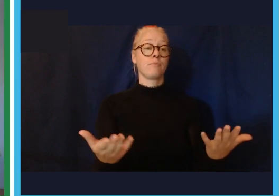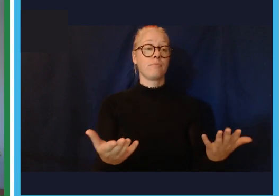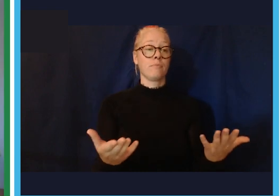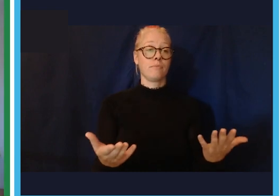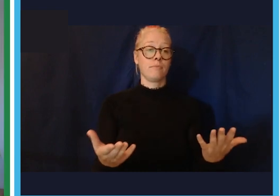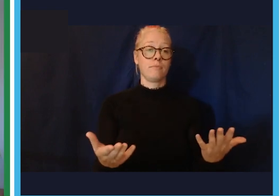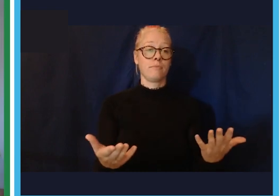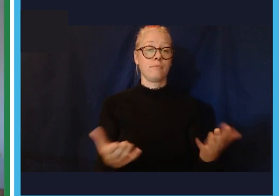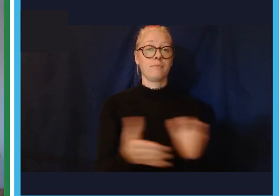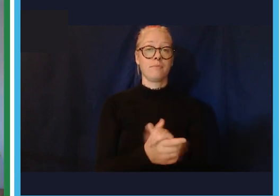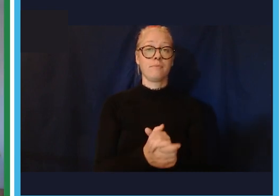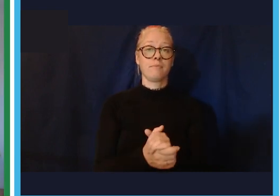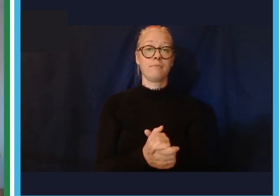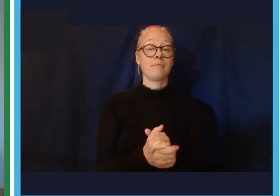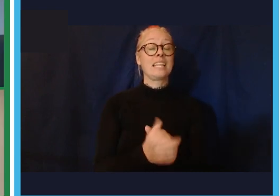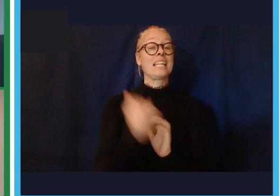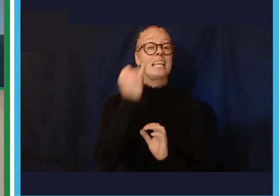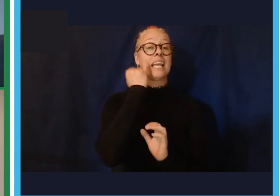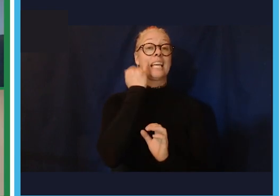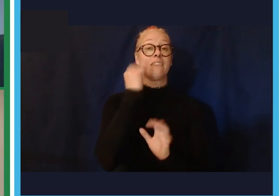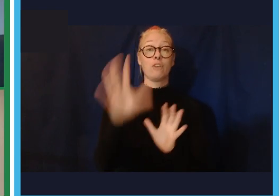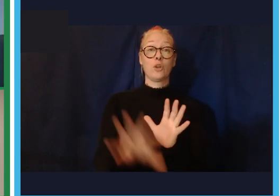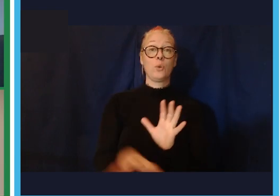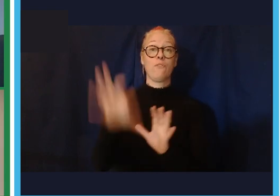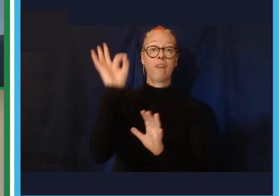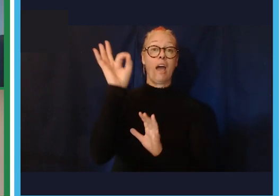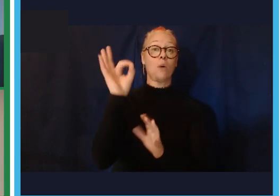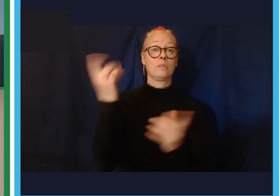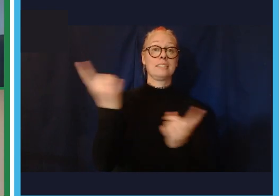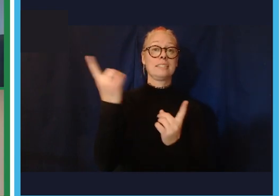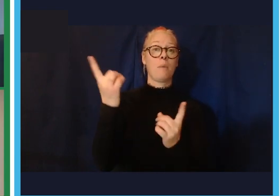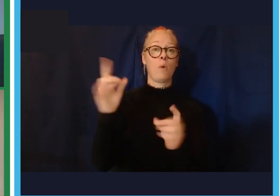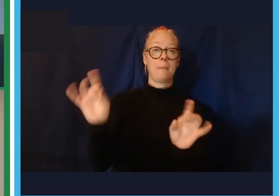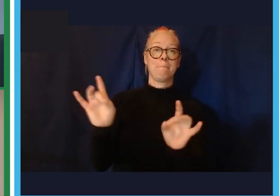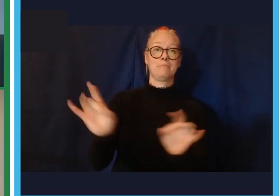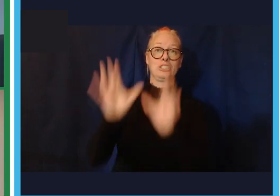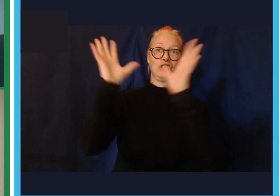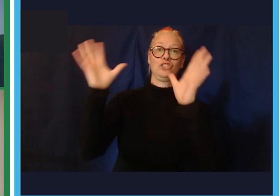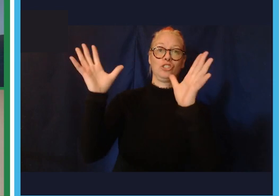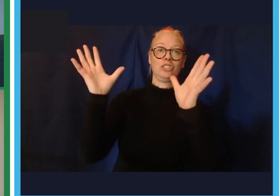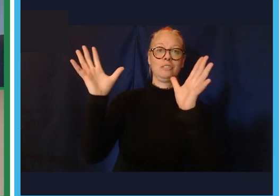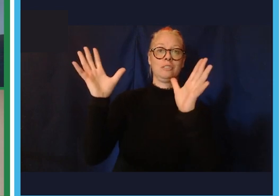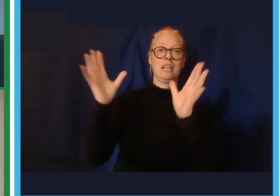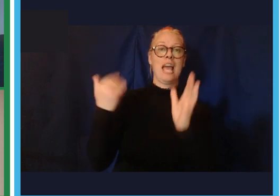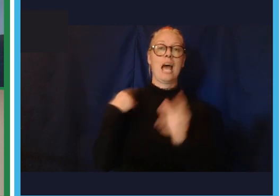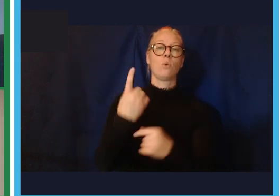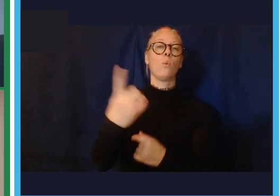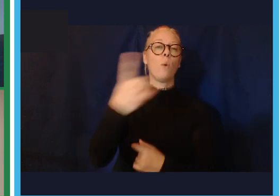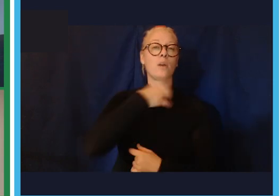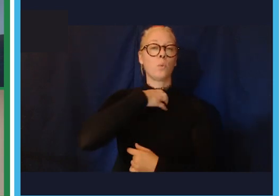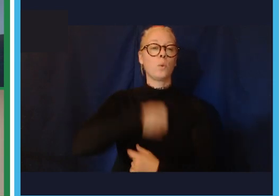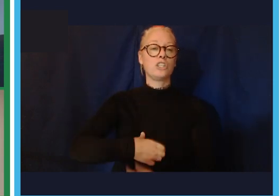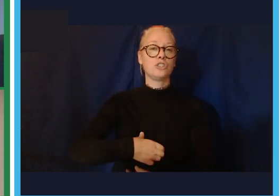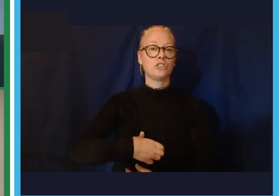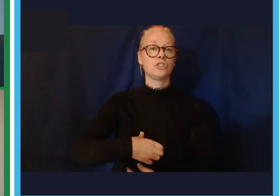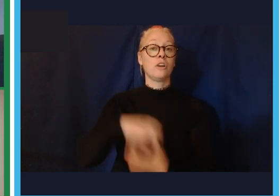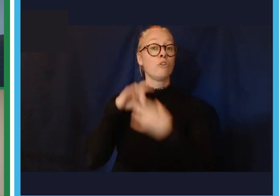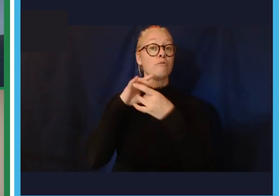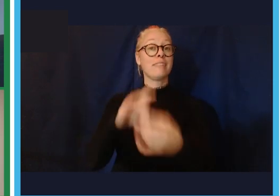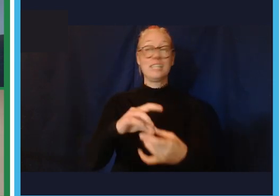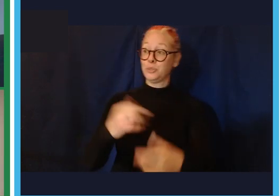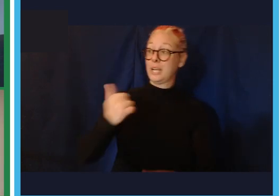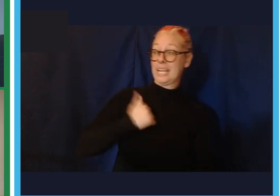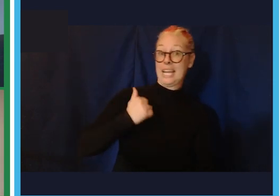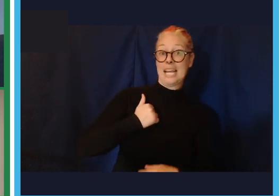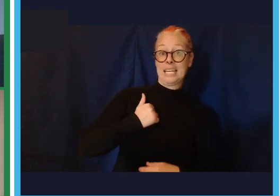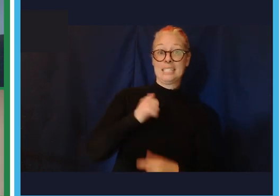the area of disability and business, what would your one wish be for Canadians who are in business with a disability? What